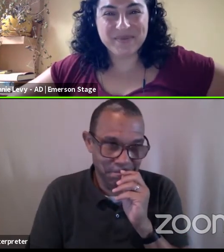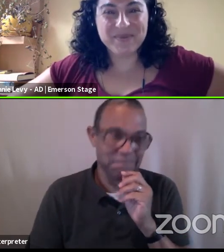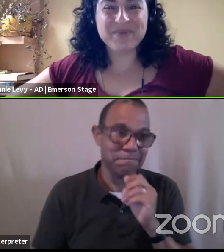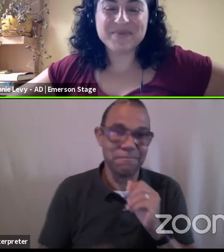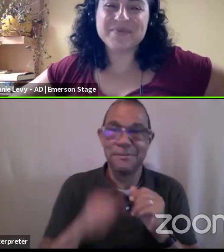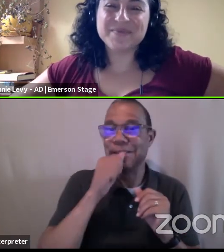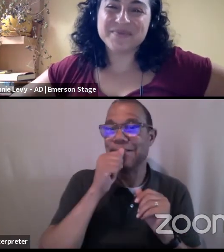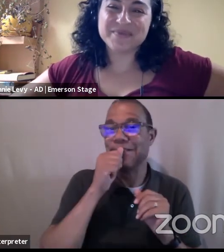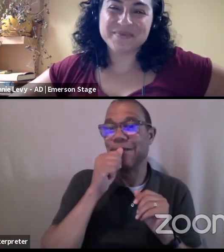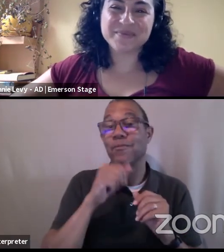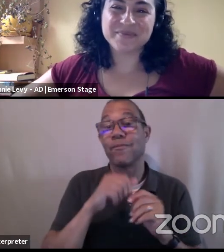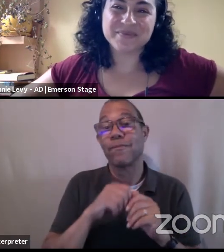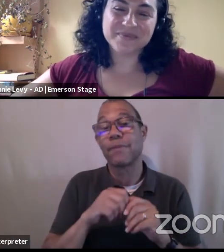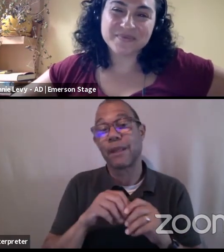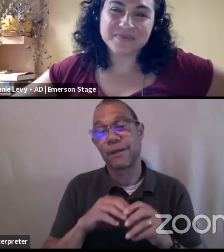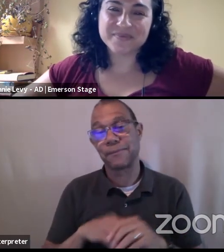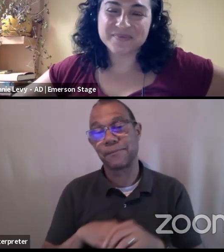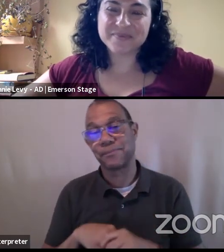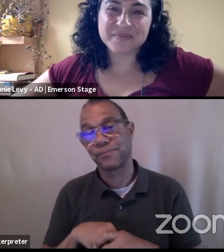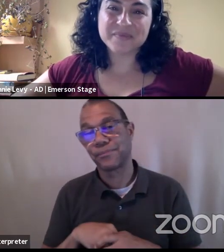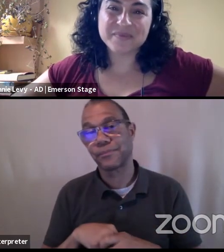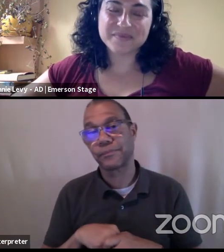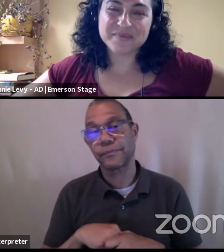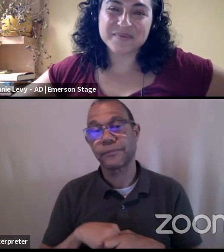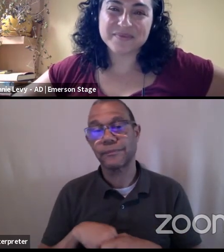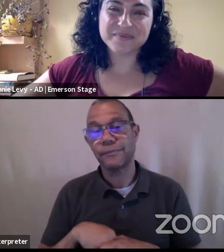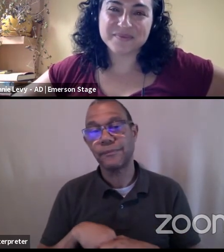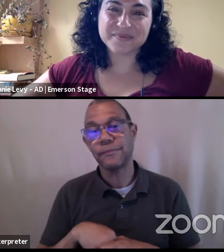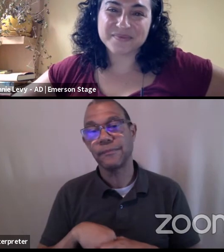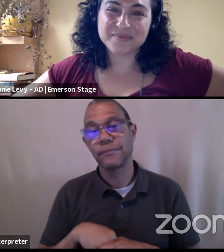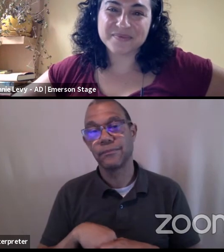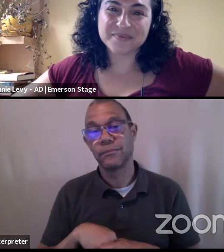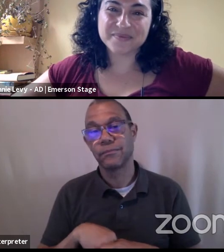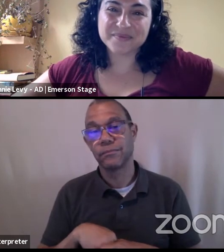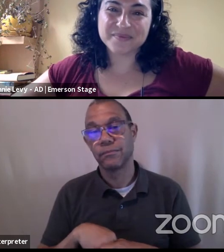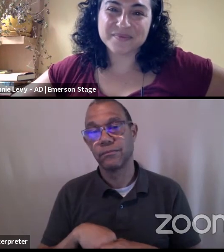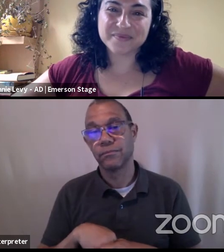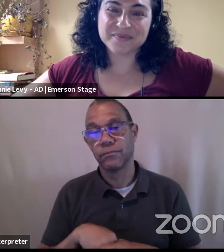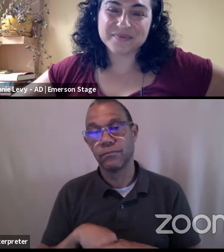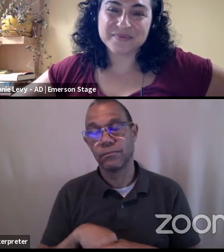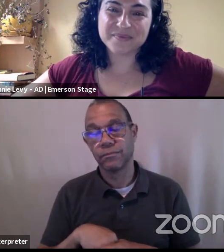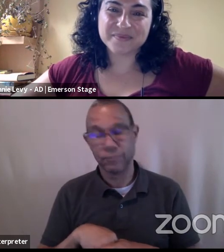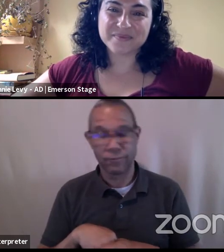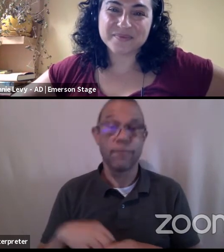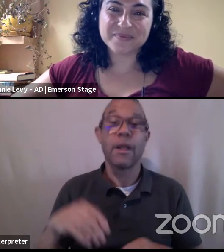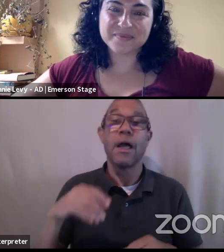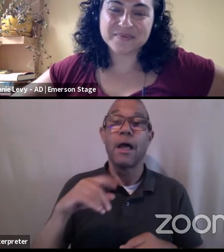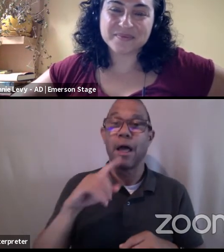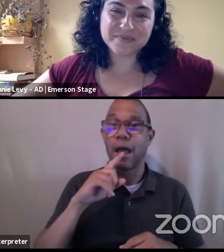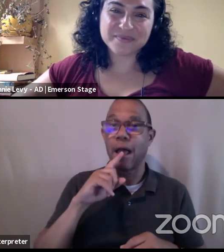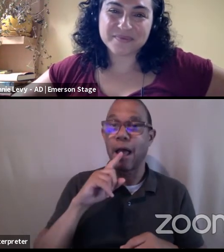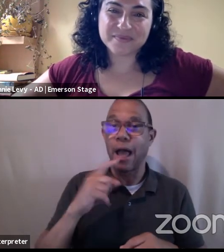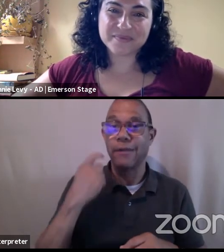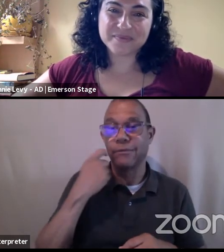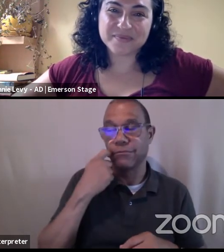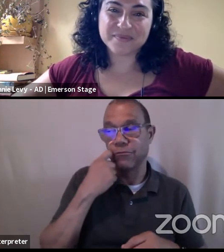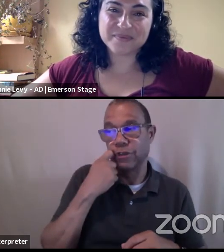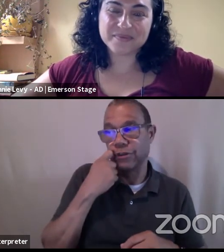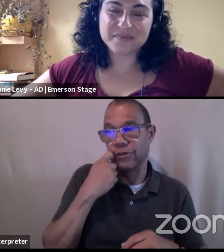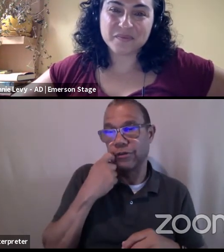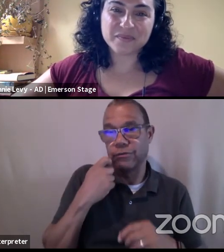no it's actually it's actually i'm i'm really uh and i i just heard that you did this play uh recently or or somewhat recently